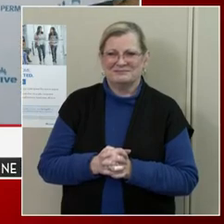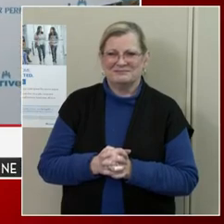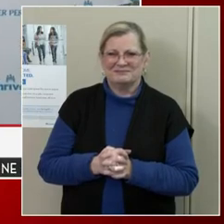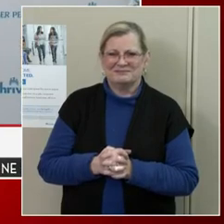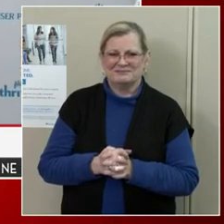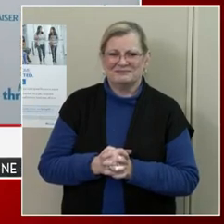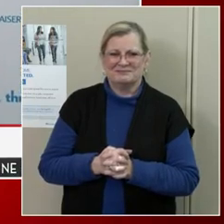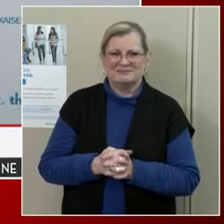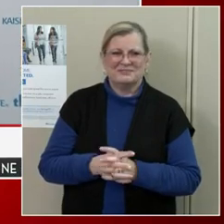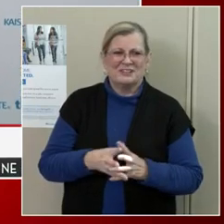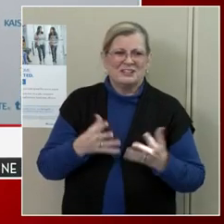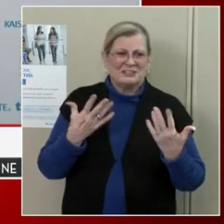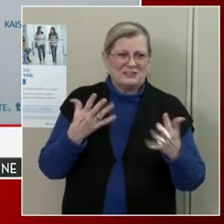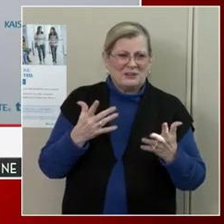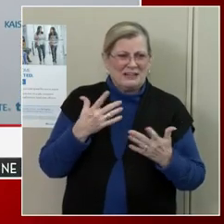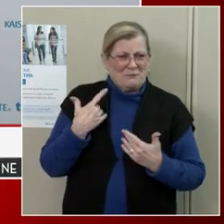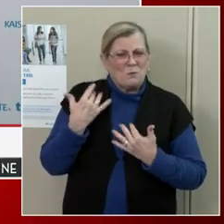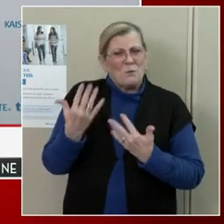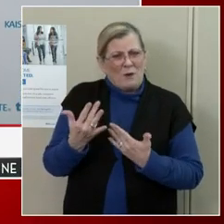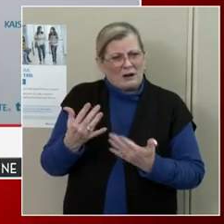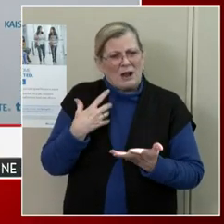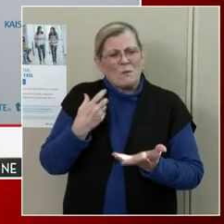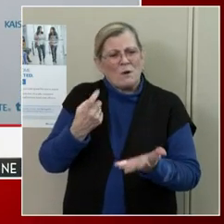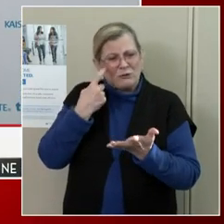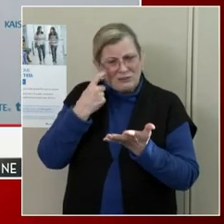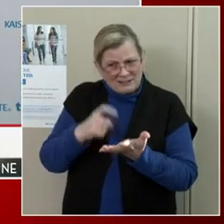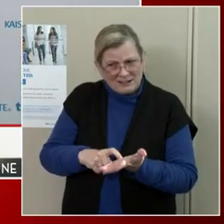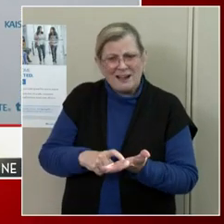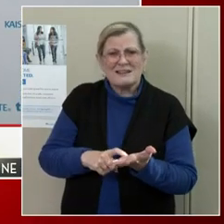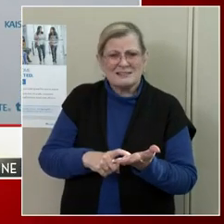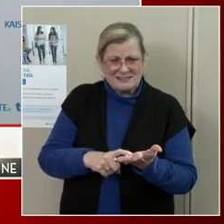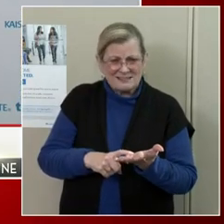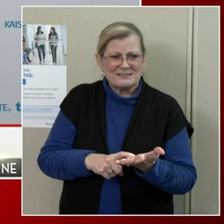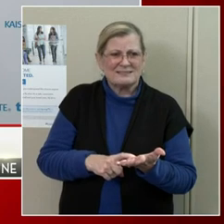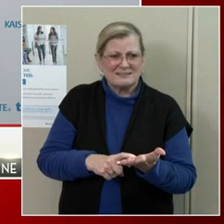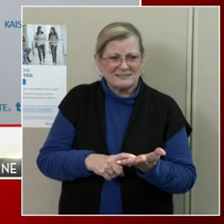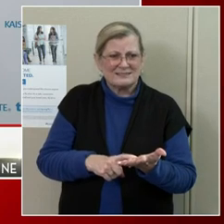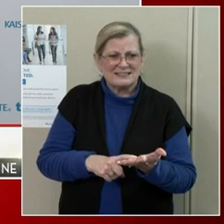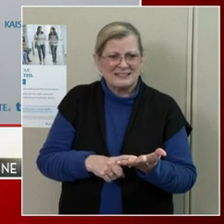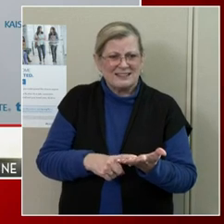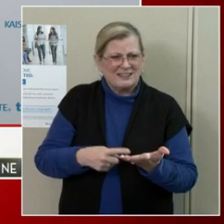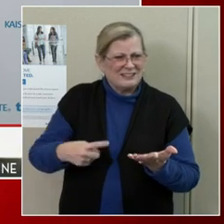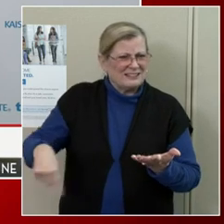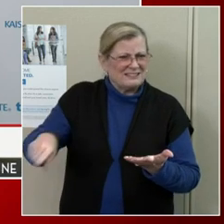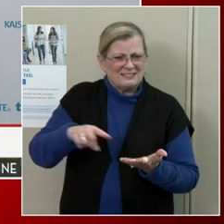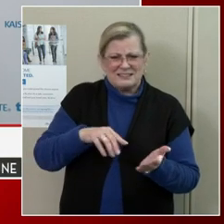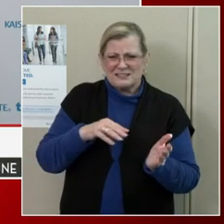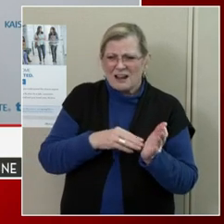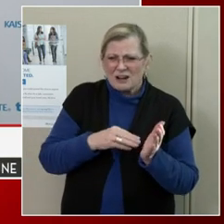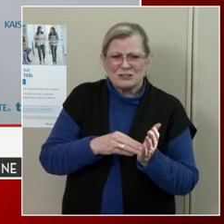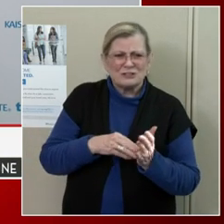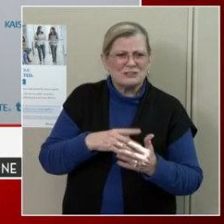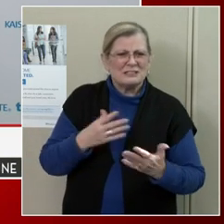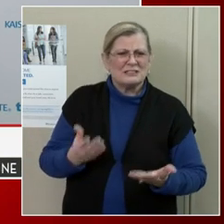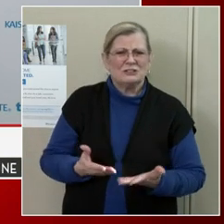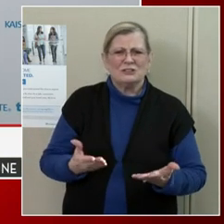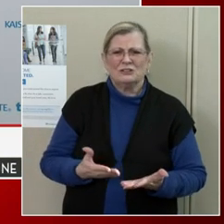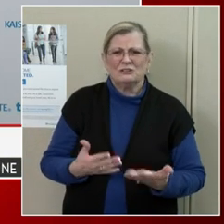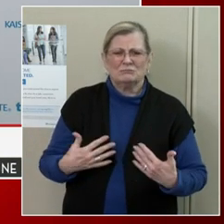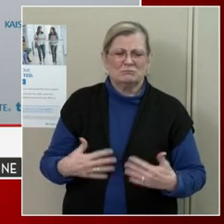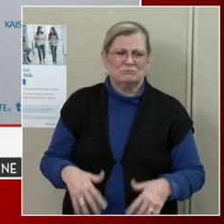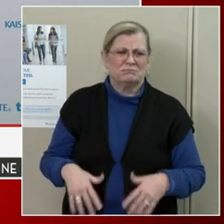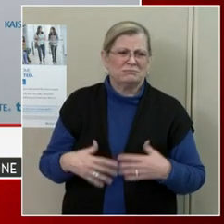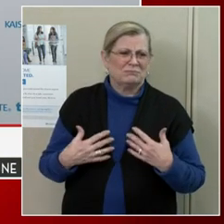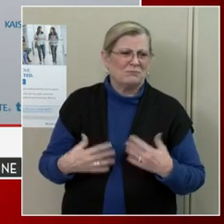while we're waiting, I also want to recognize Dr. Sheetal Desai, who's the physician-in-chief for the DC and suburban Maryland service area, and Dr. Mona